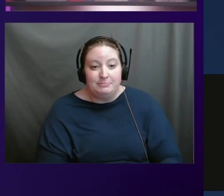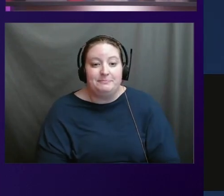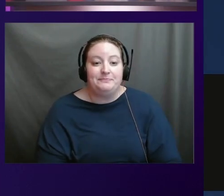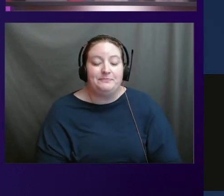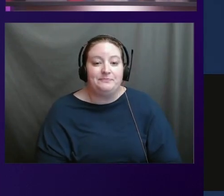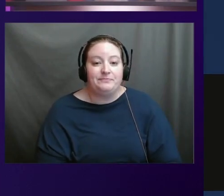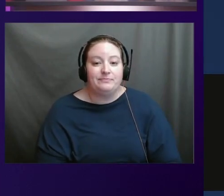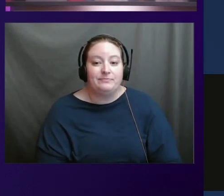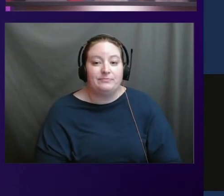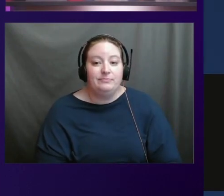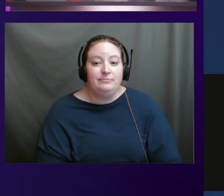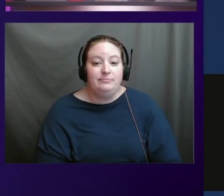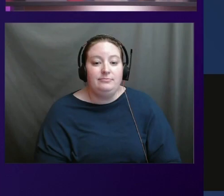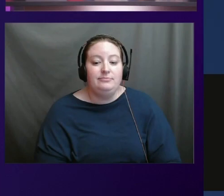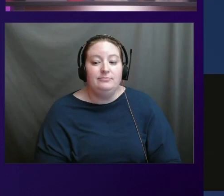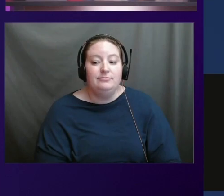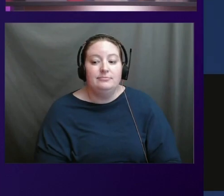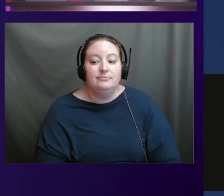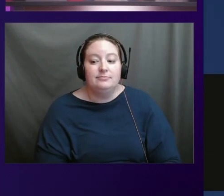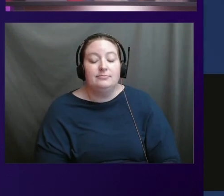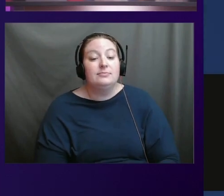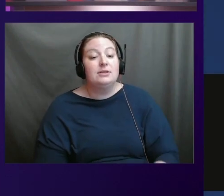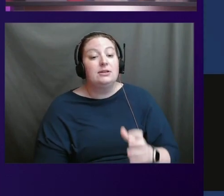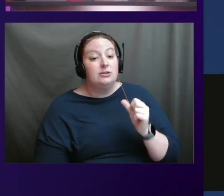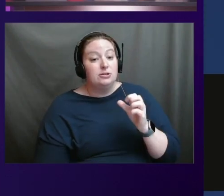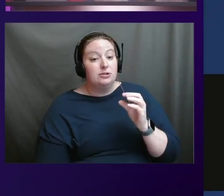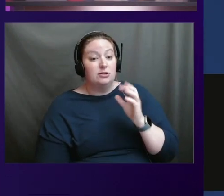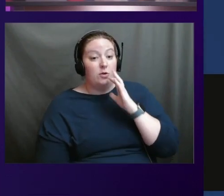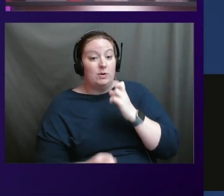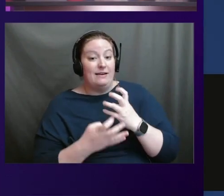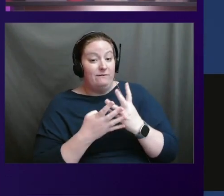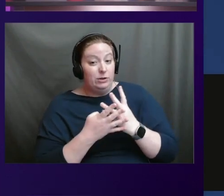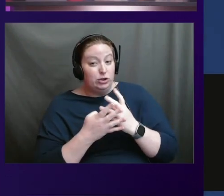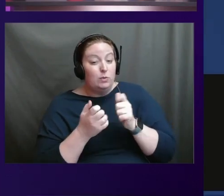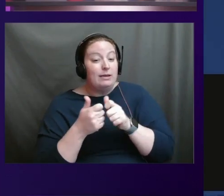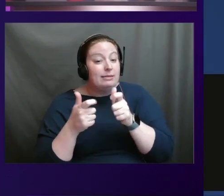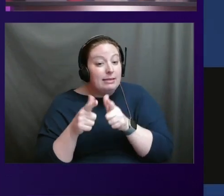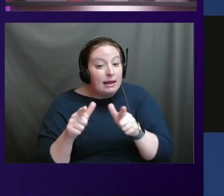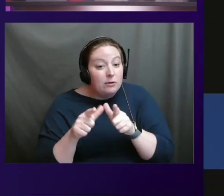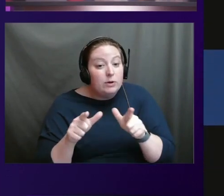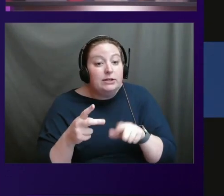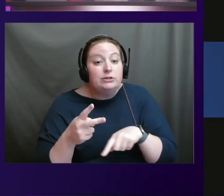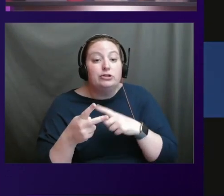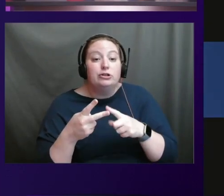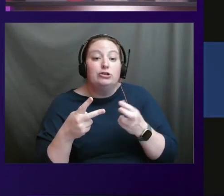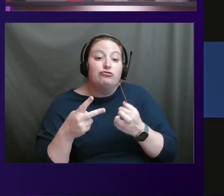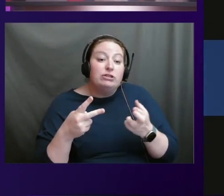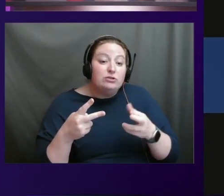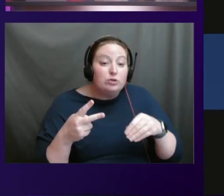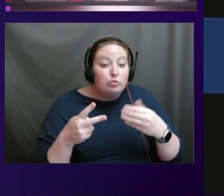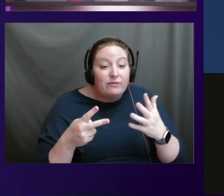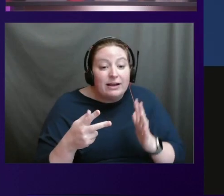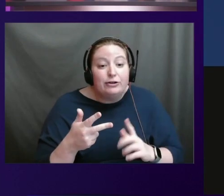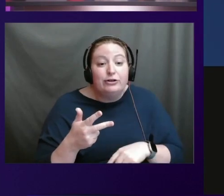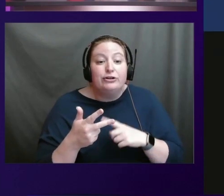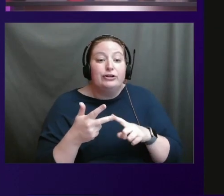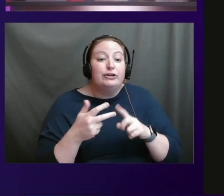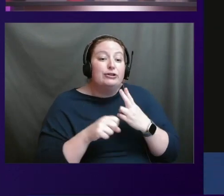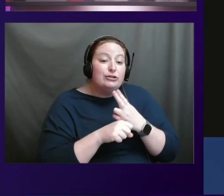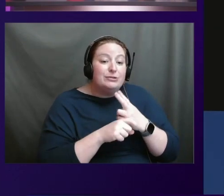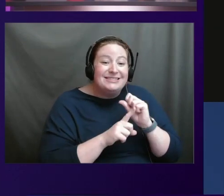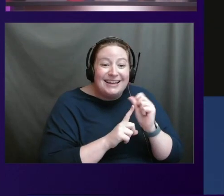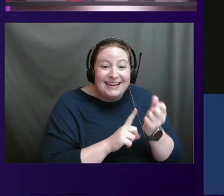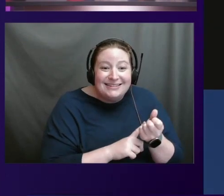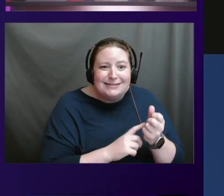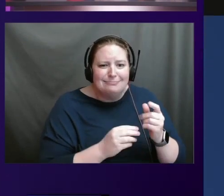Oops, there we go. So you can filter by language, by resource provider, by use case, and a whole bunch